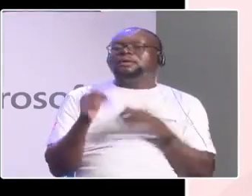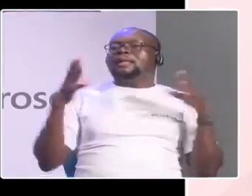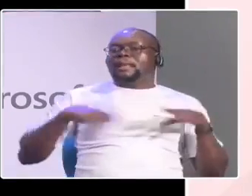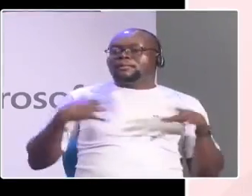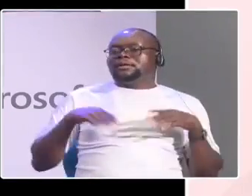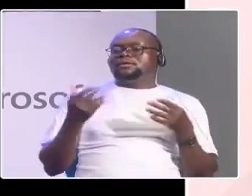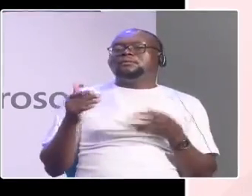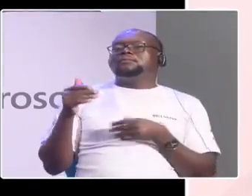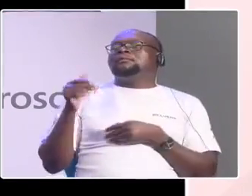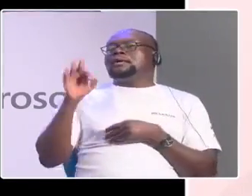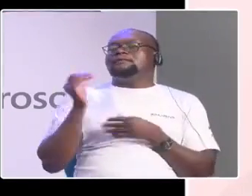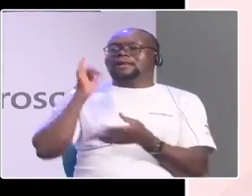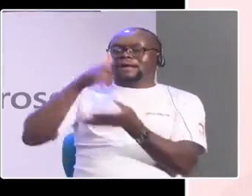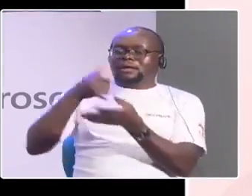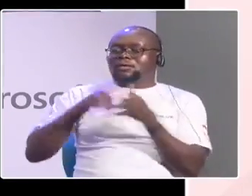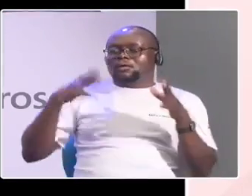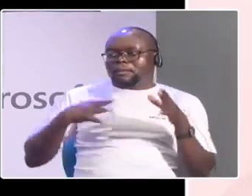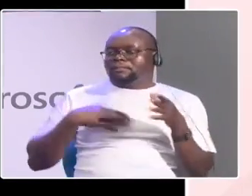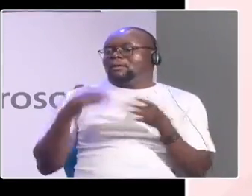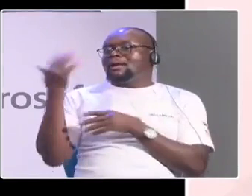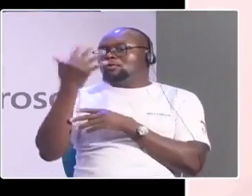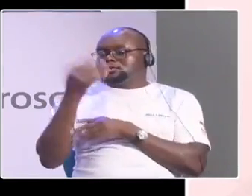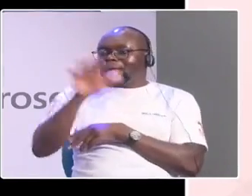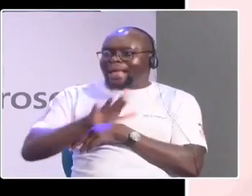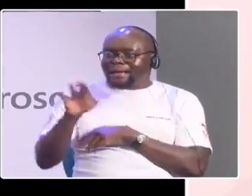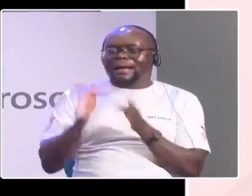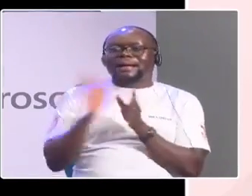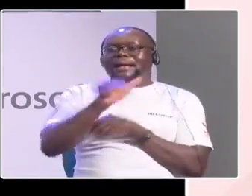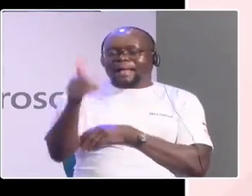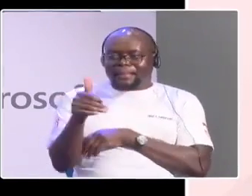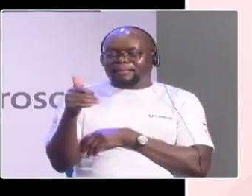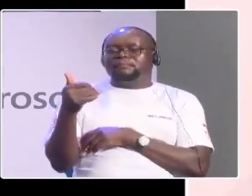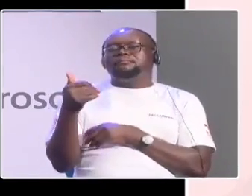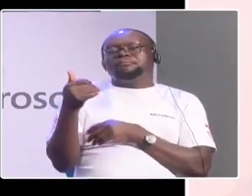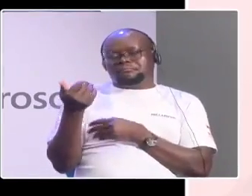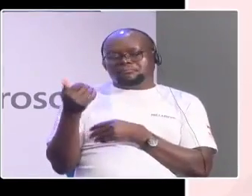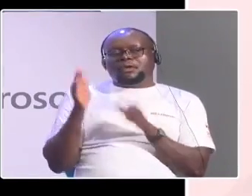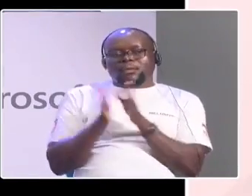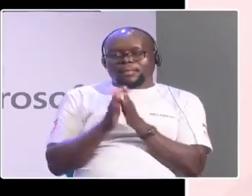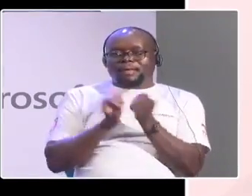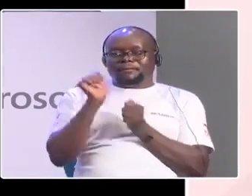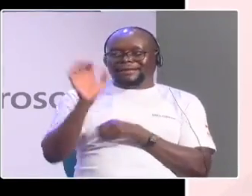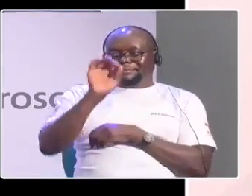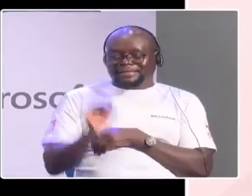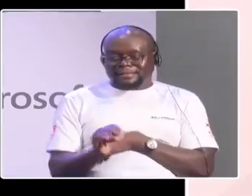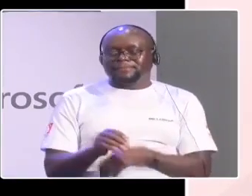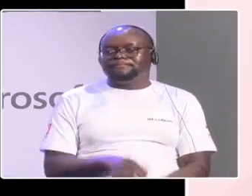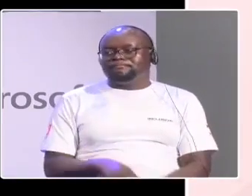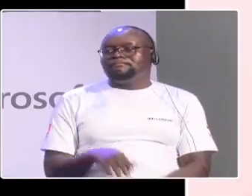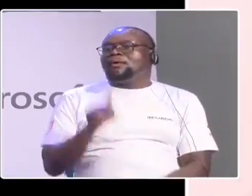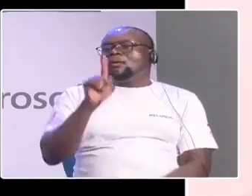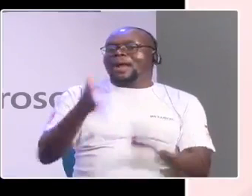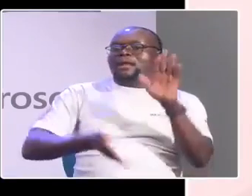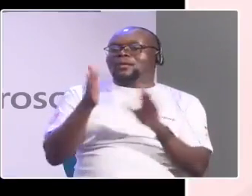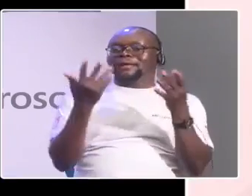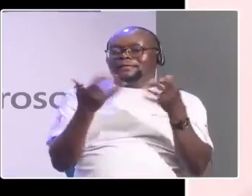population overall. If we could include people on the autism spectrum and so on, that we're probably in there with the 15%. And just one quick